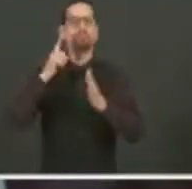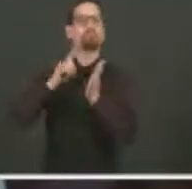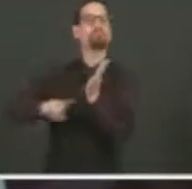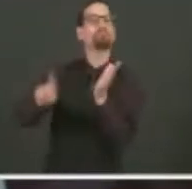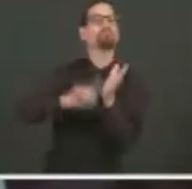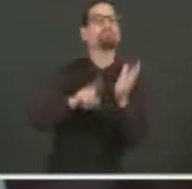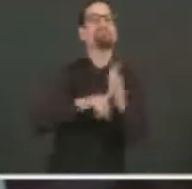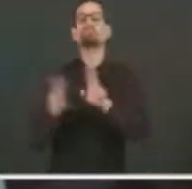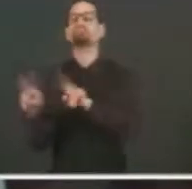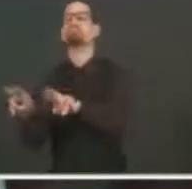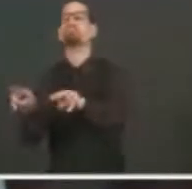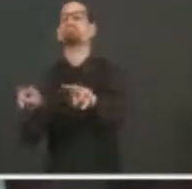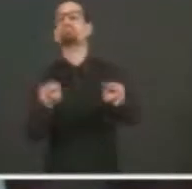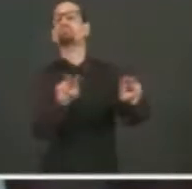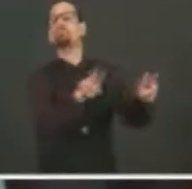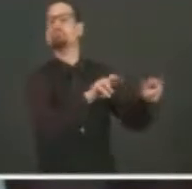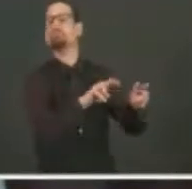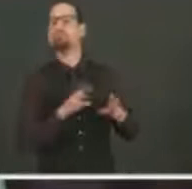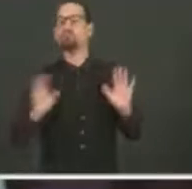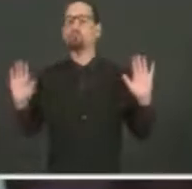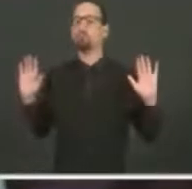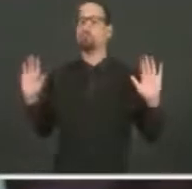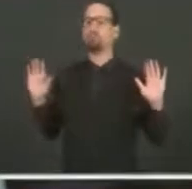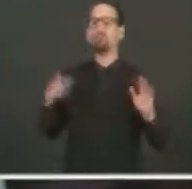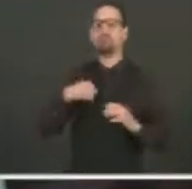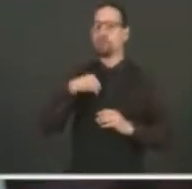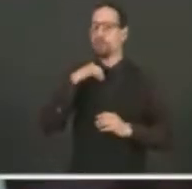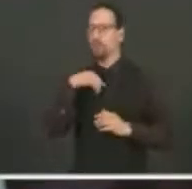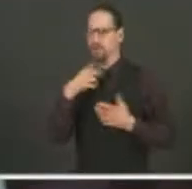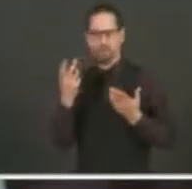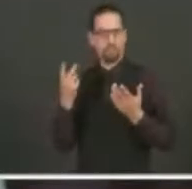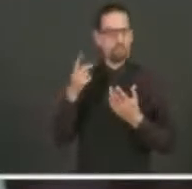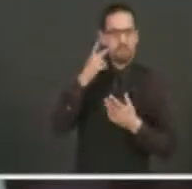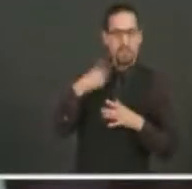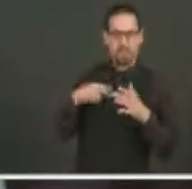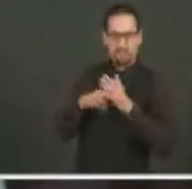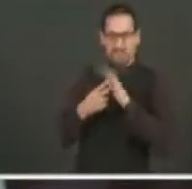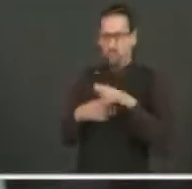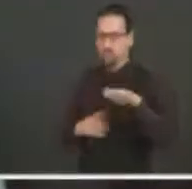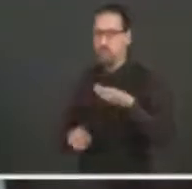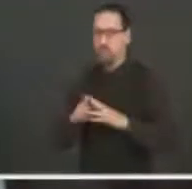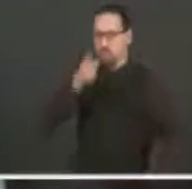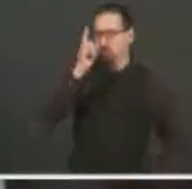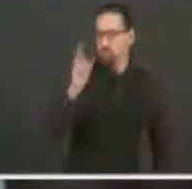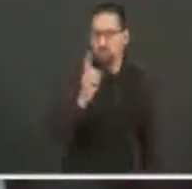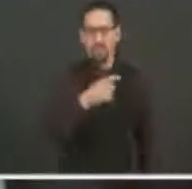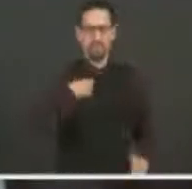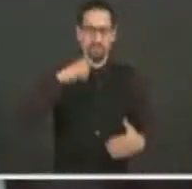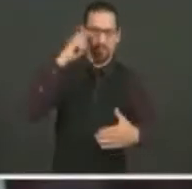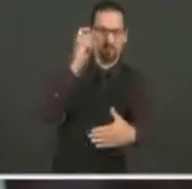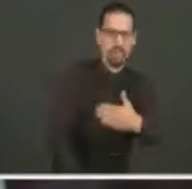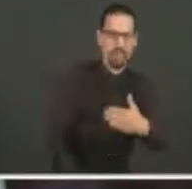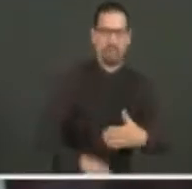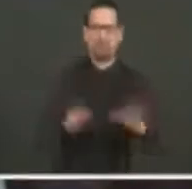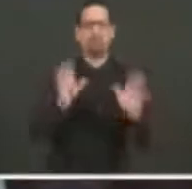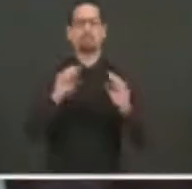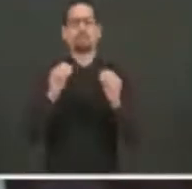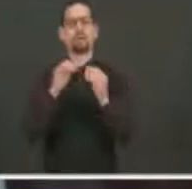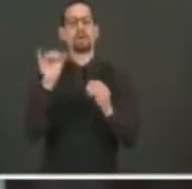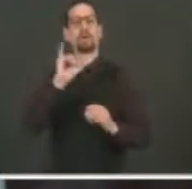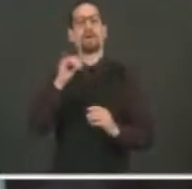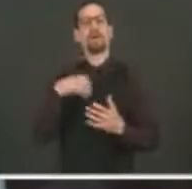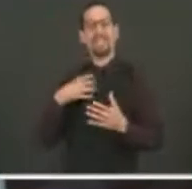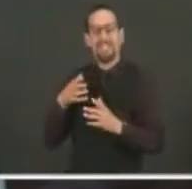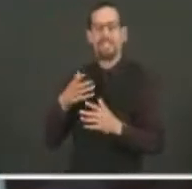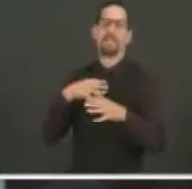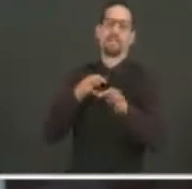But we're not out to, you know, slap you on the wrist. We're out to remind you to comply and to help you to